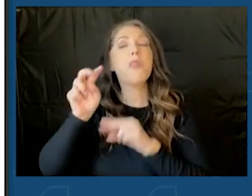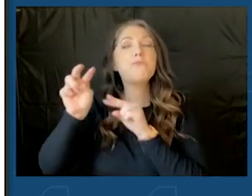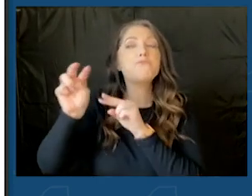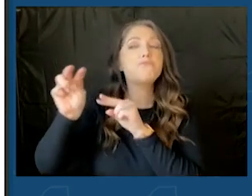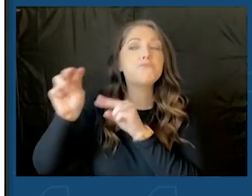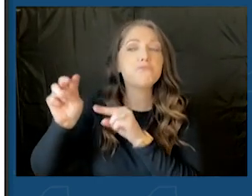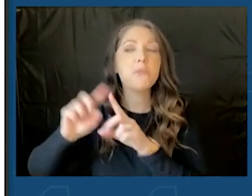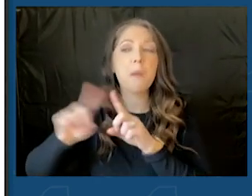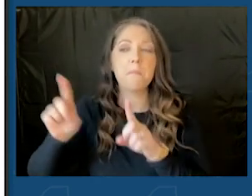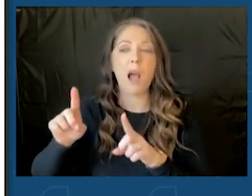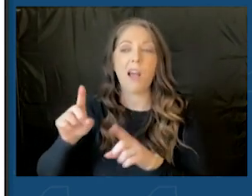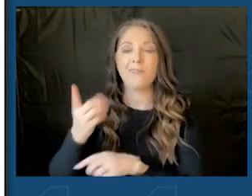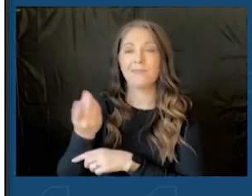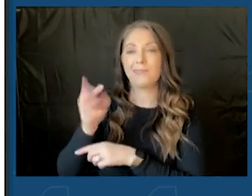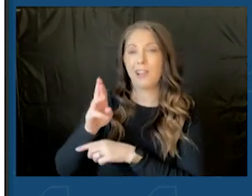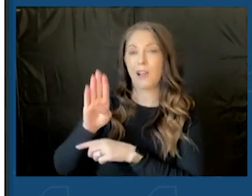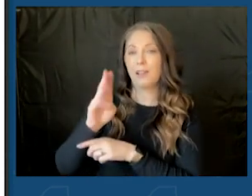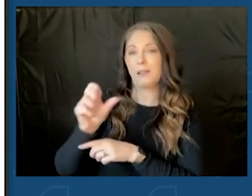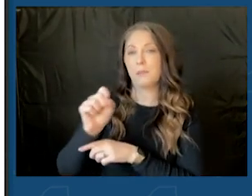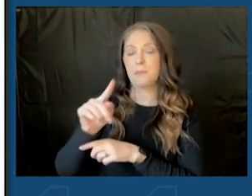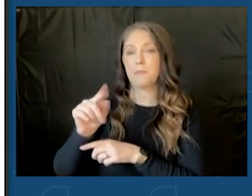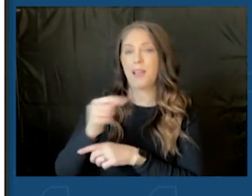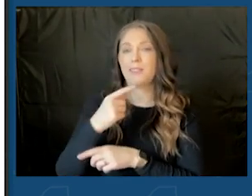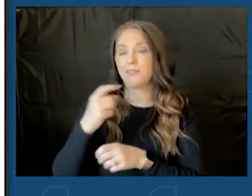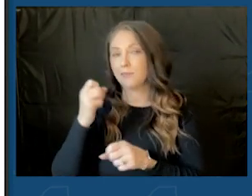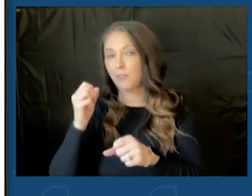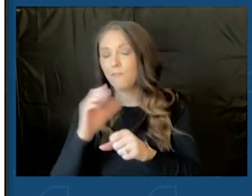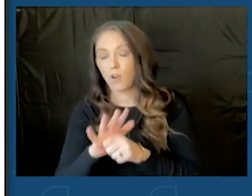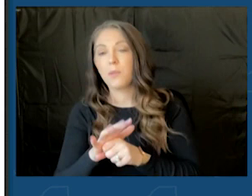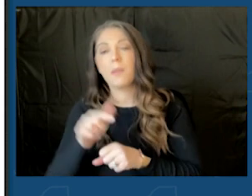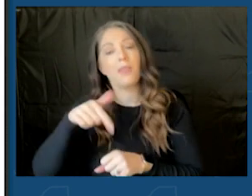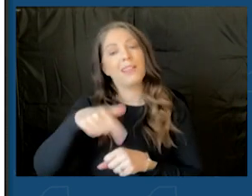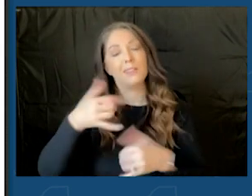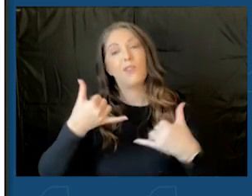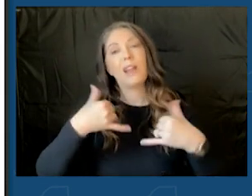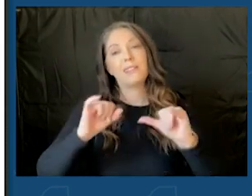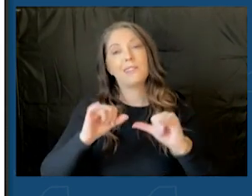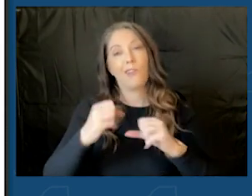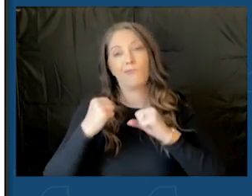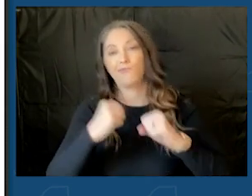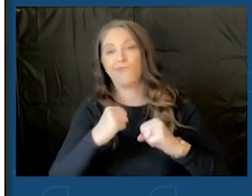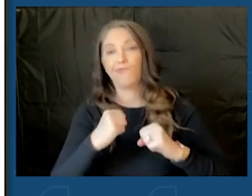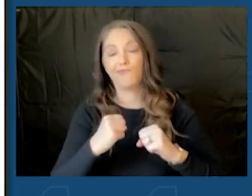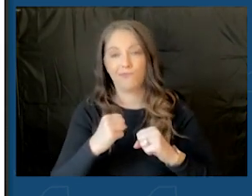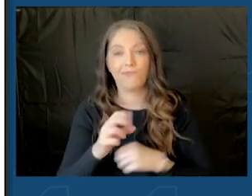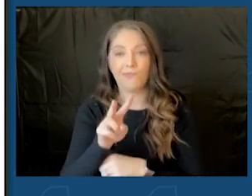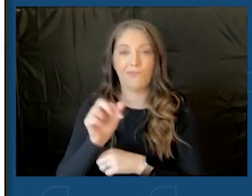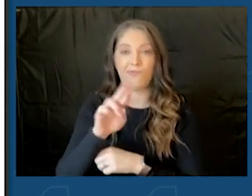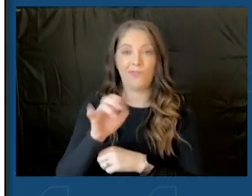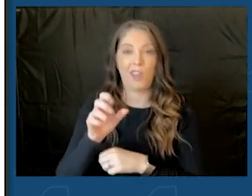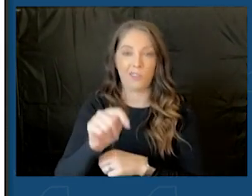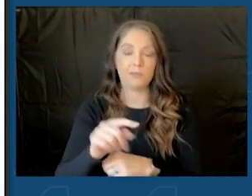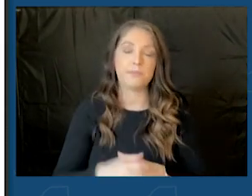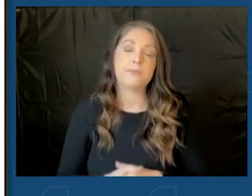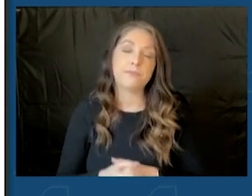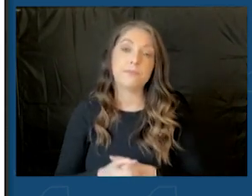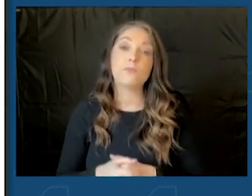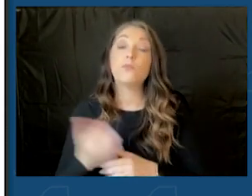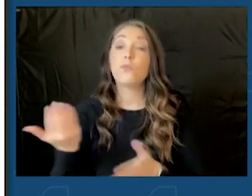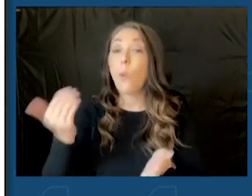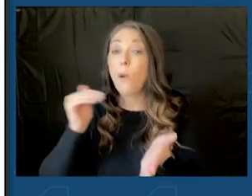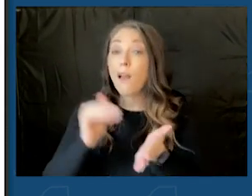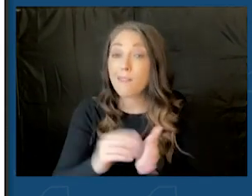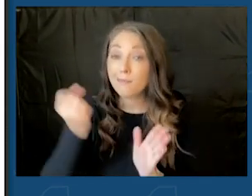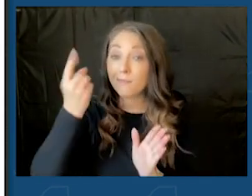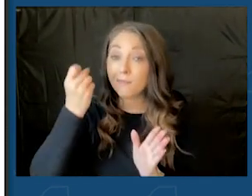Dr. Bassett earlier today, that these are still the predominant variants circulating around this country. So again, having a booster shot tailored